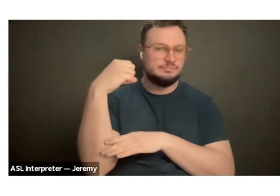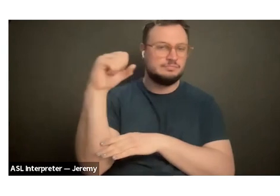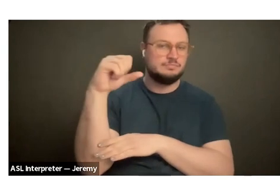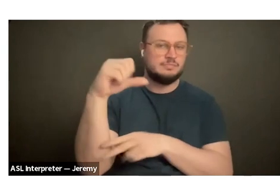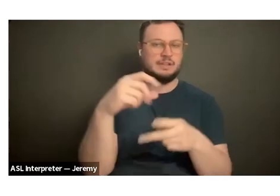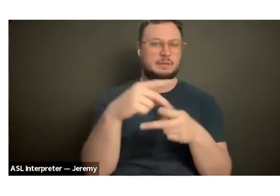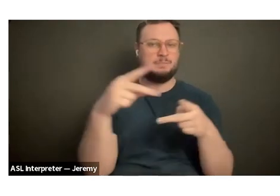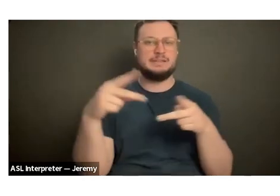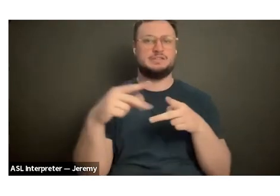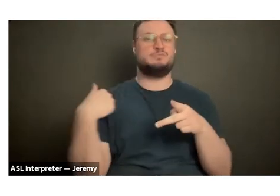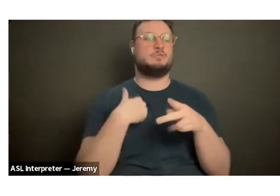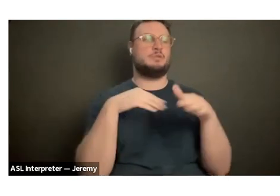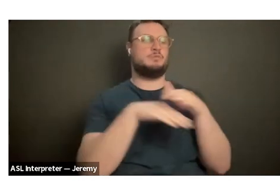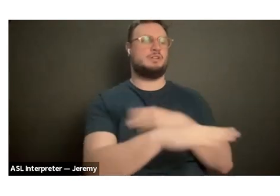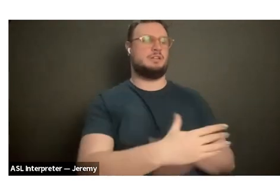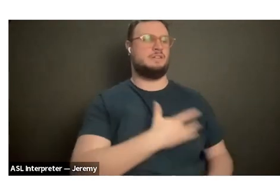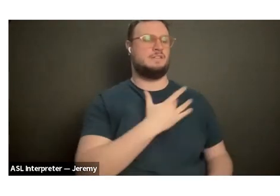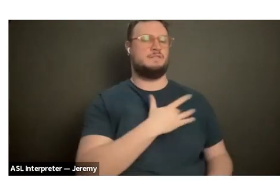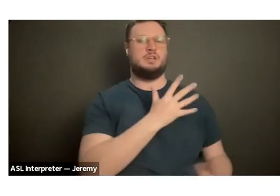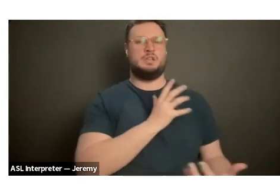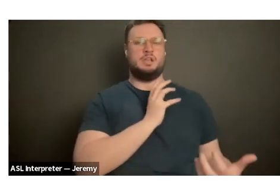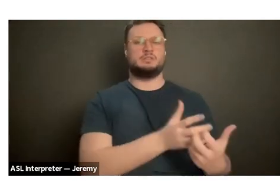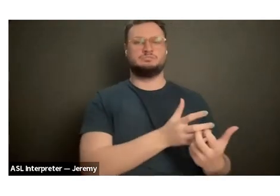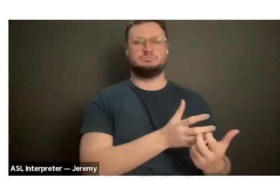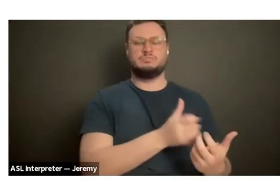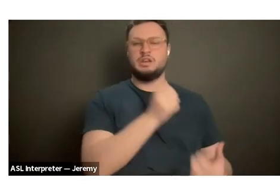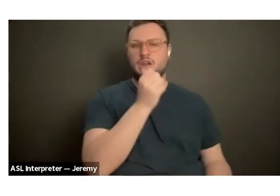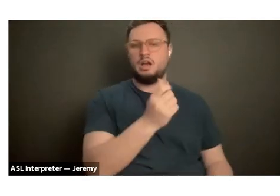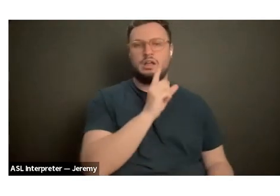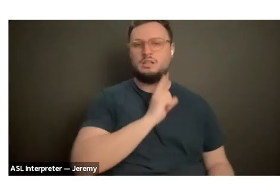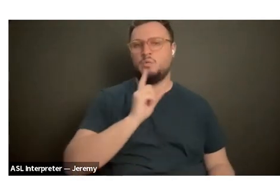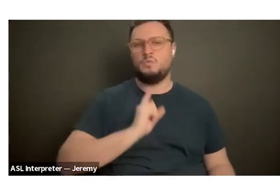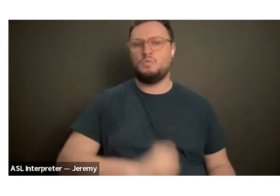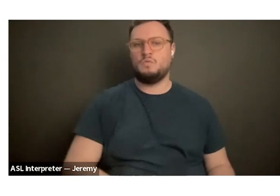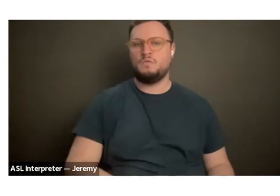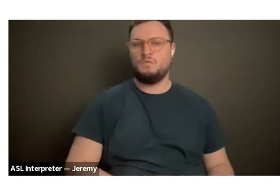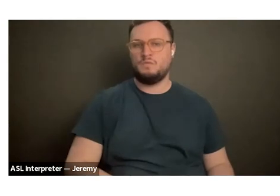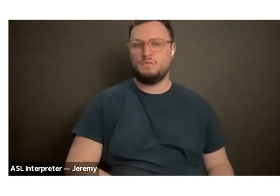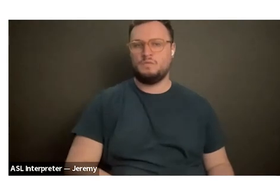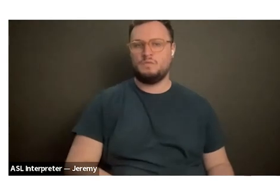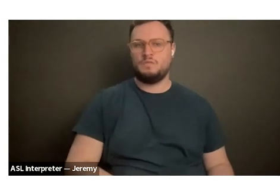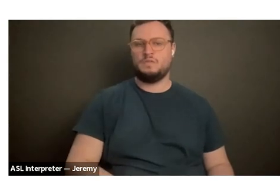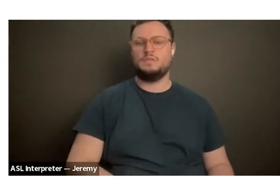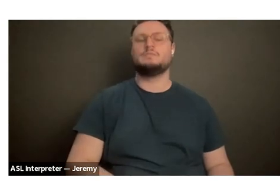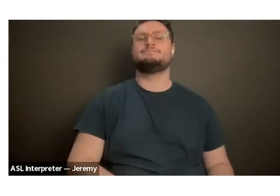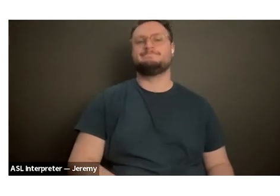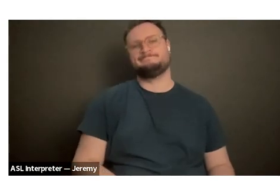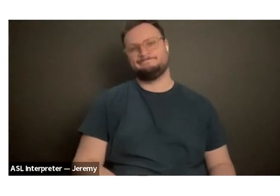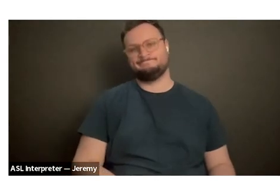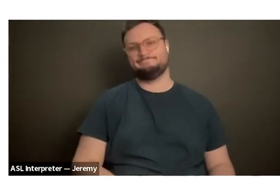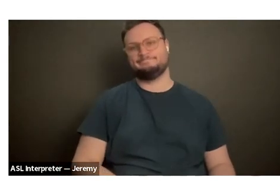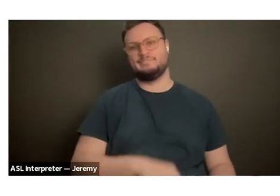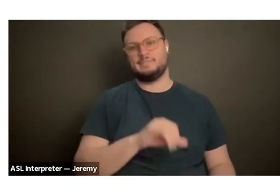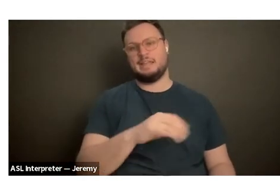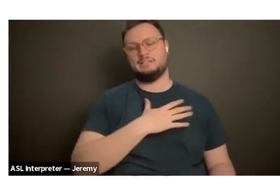know we are not alone. Close quote. And that really, really, really soothes my soul.